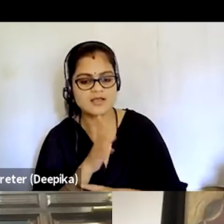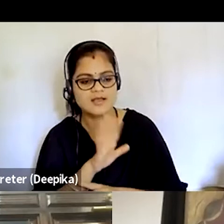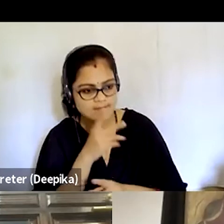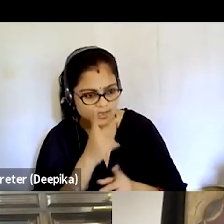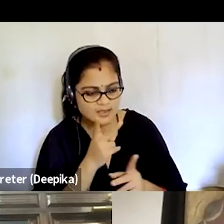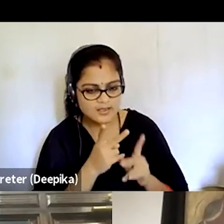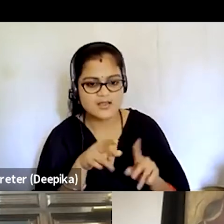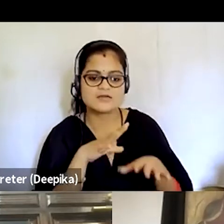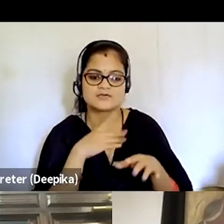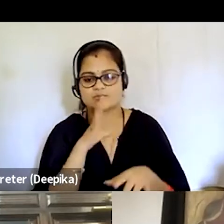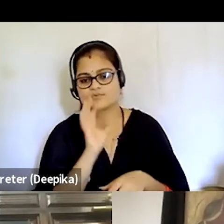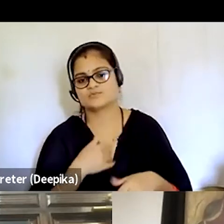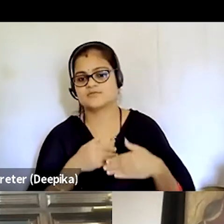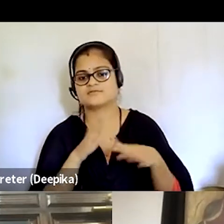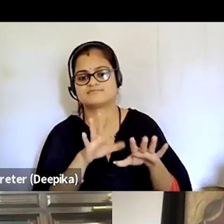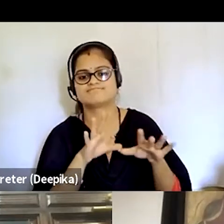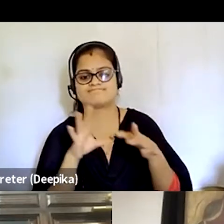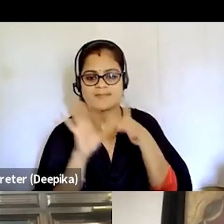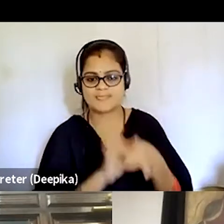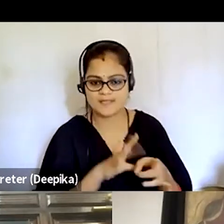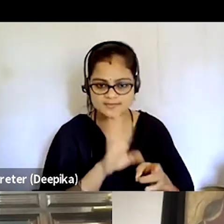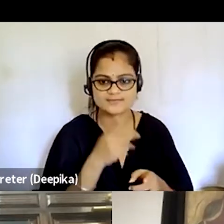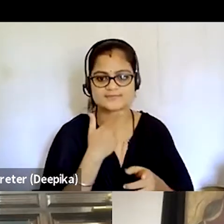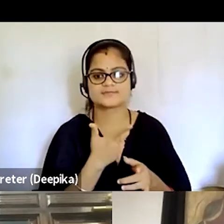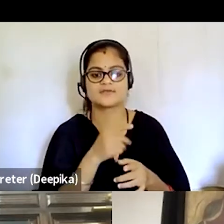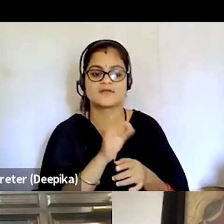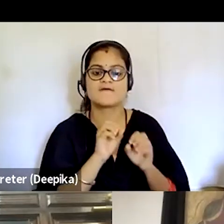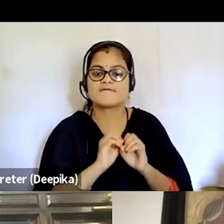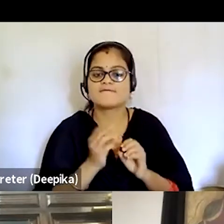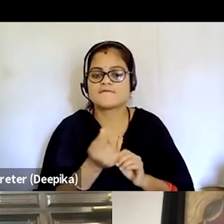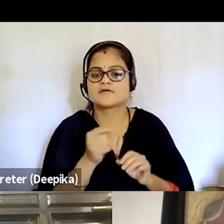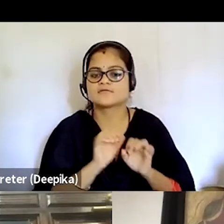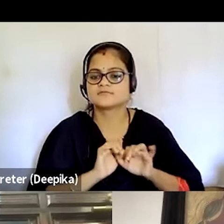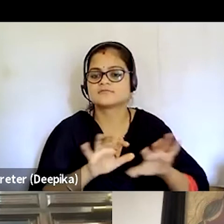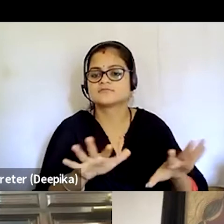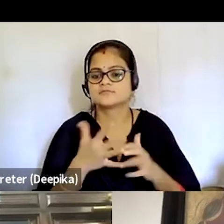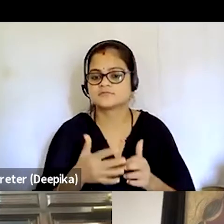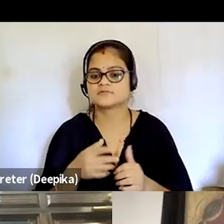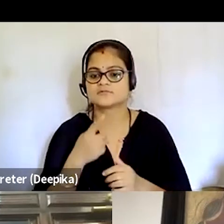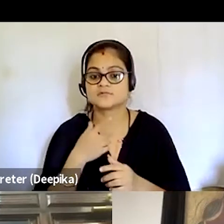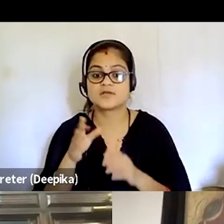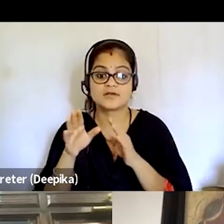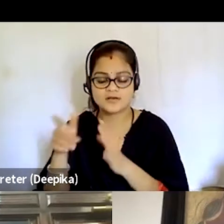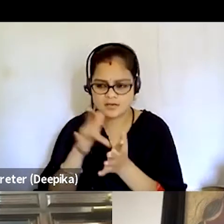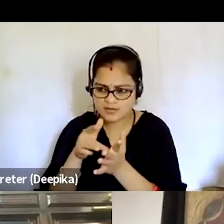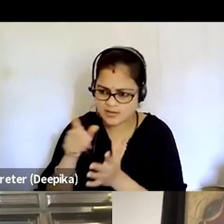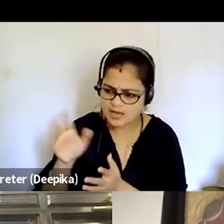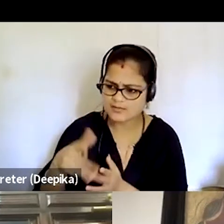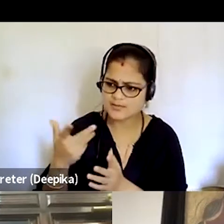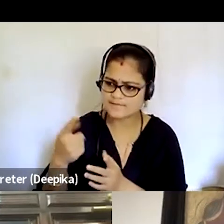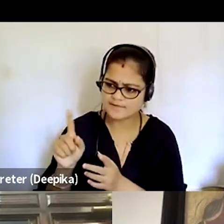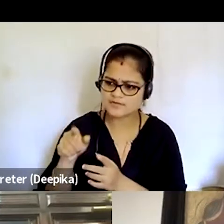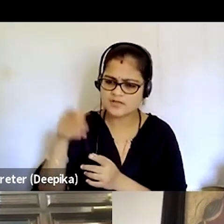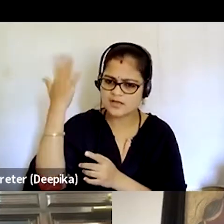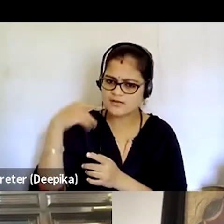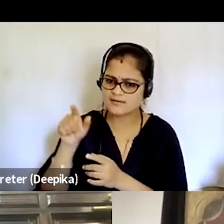do depend on it today. It still spreads by, it's people who say, have you checked out this place? I saw this great gig last